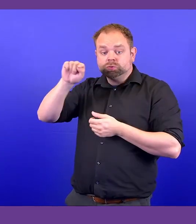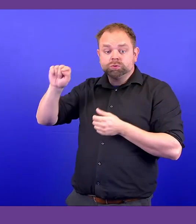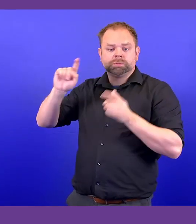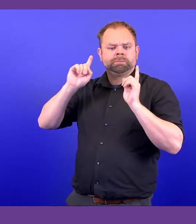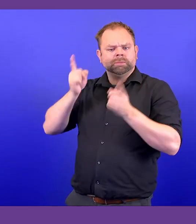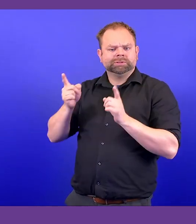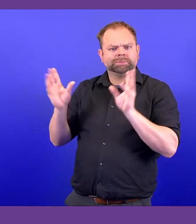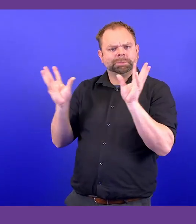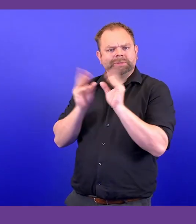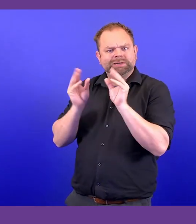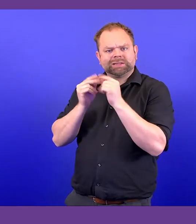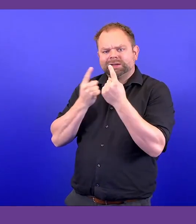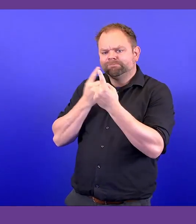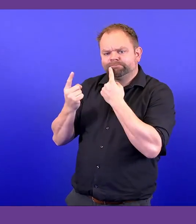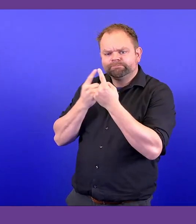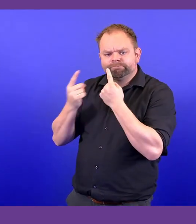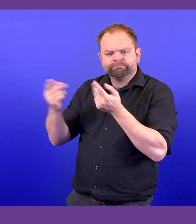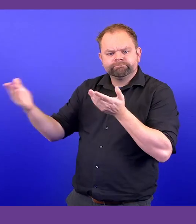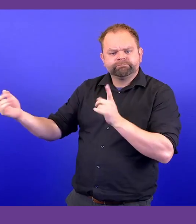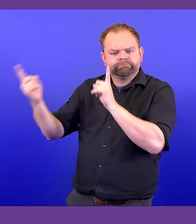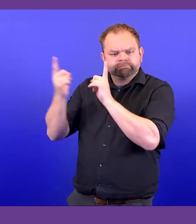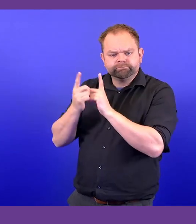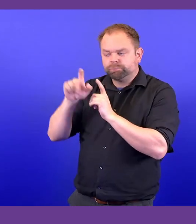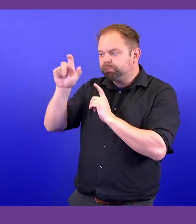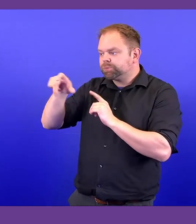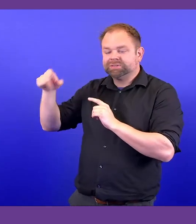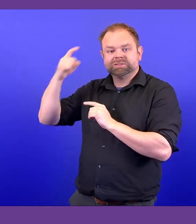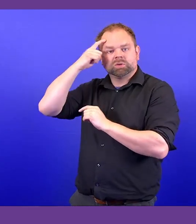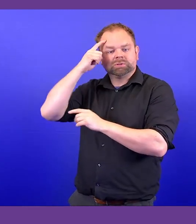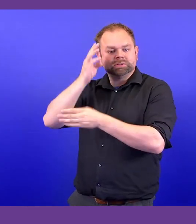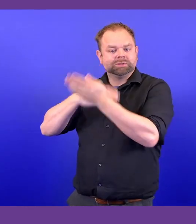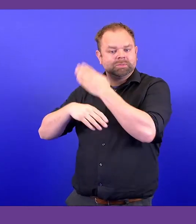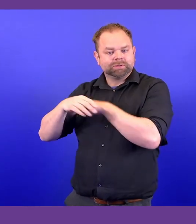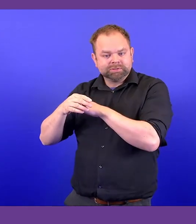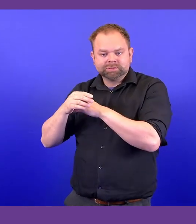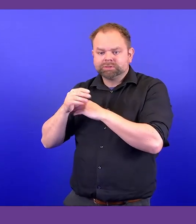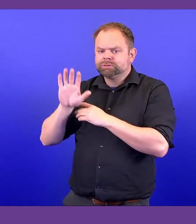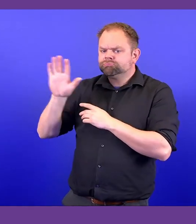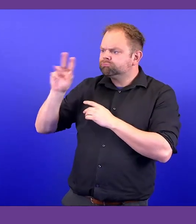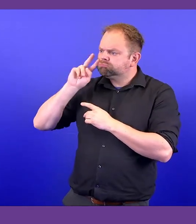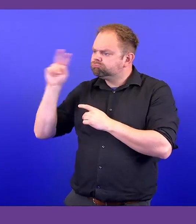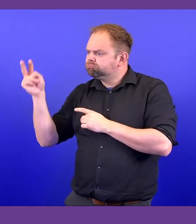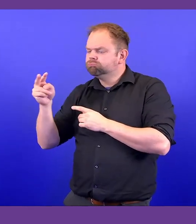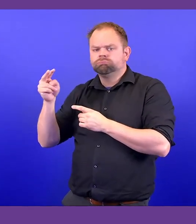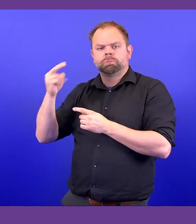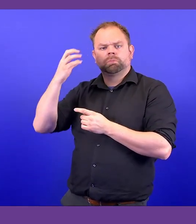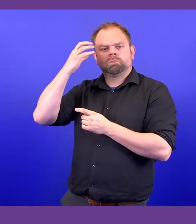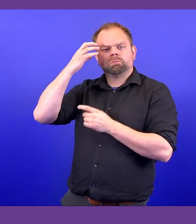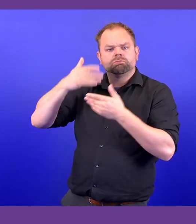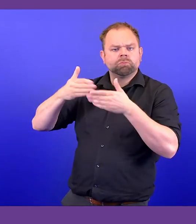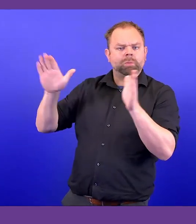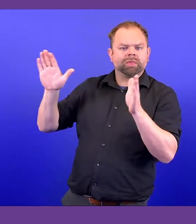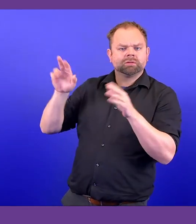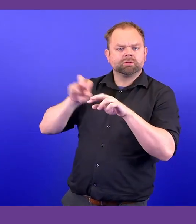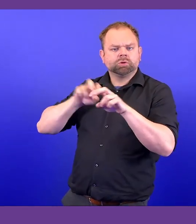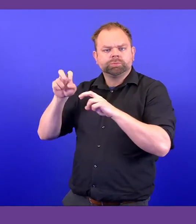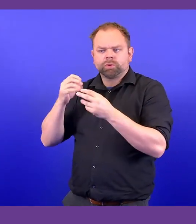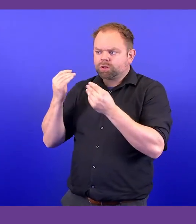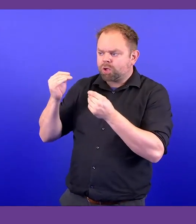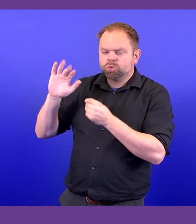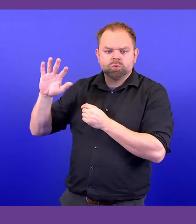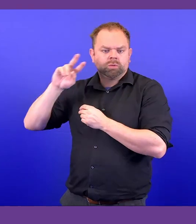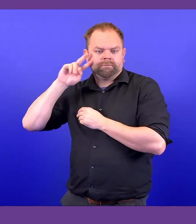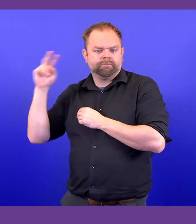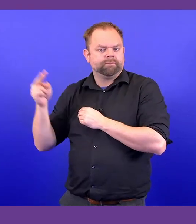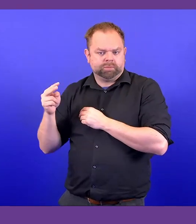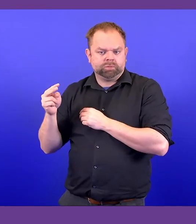They need to make sure the meeting is easy to read and understand, that the speakers speak slowly and in plain